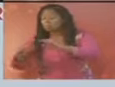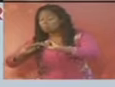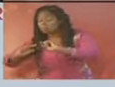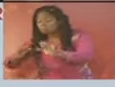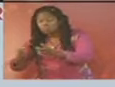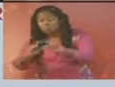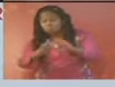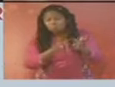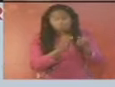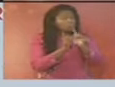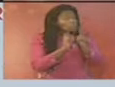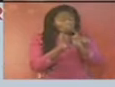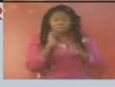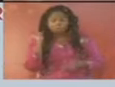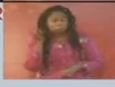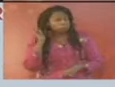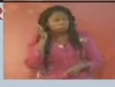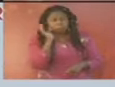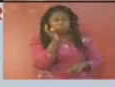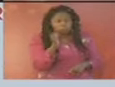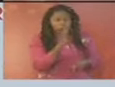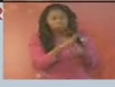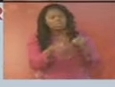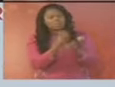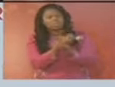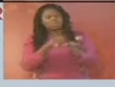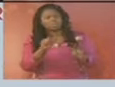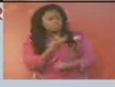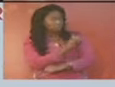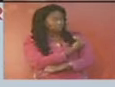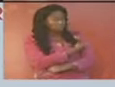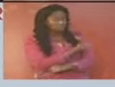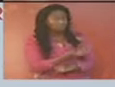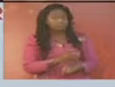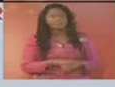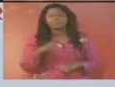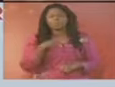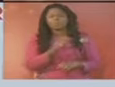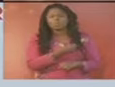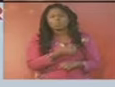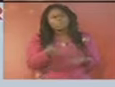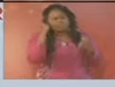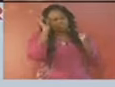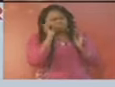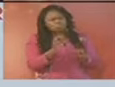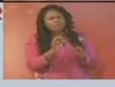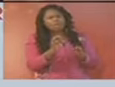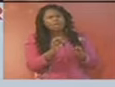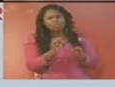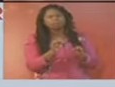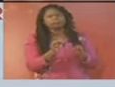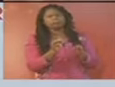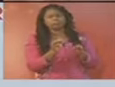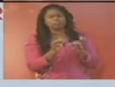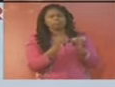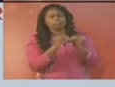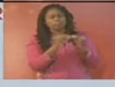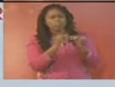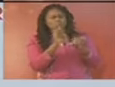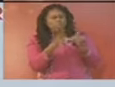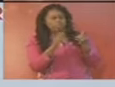the message. We are deciding on a messenger, and we are deciding on a medium, the three